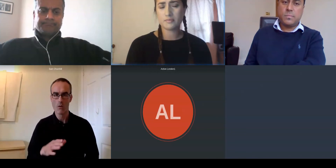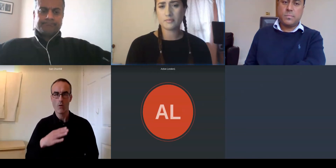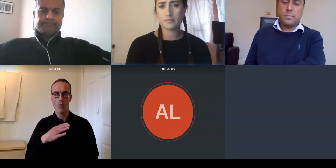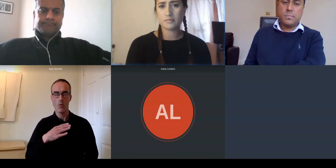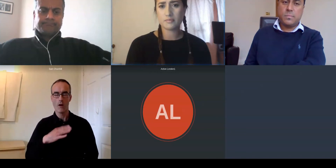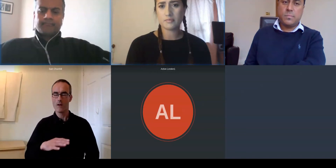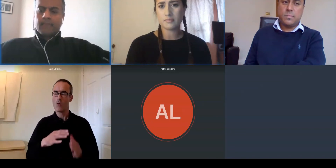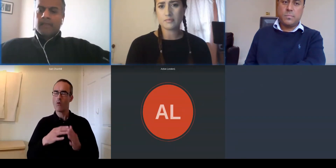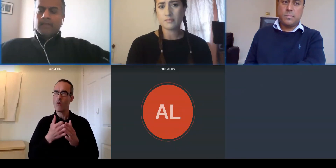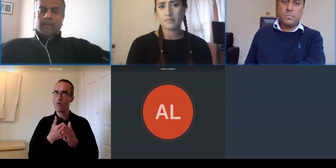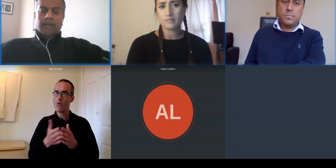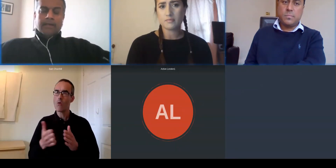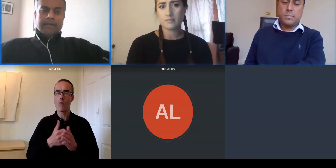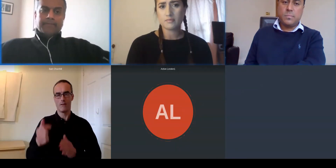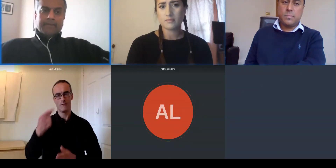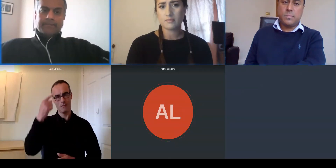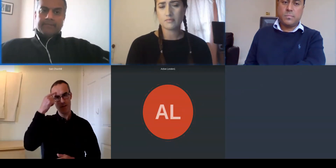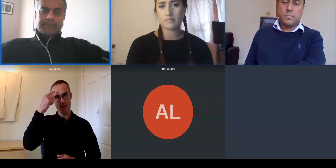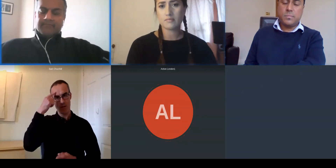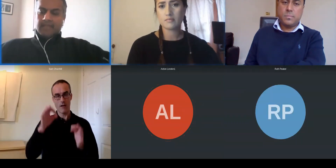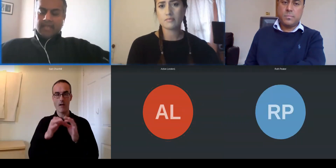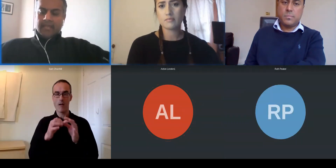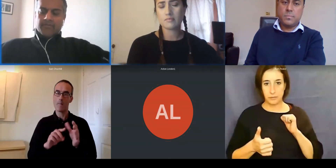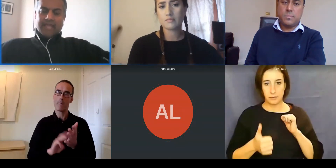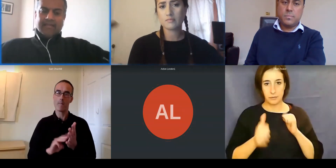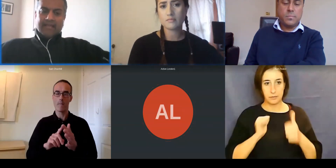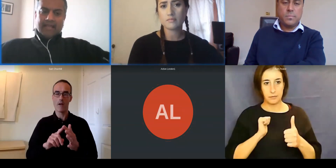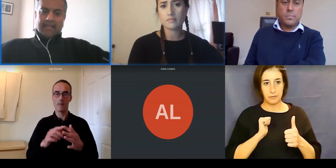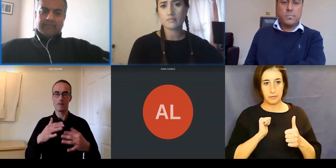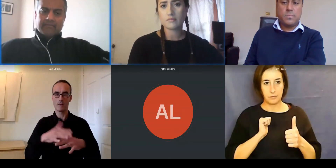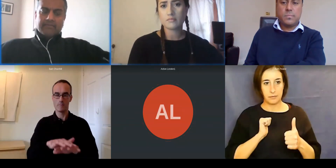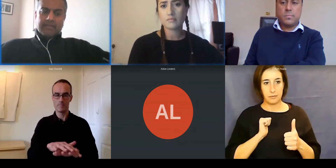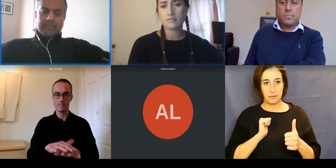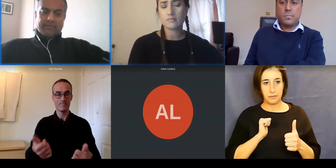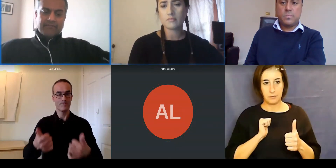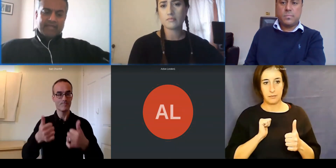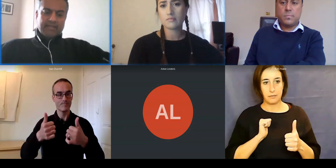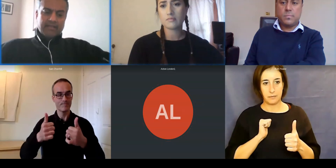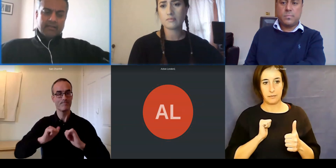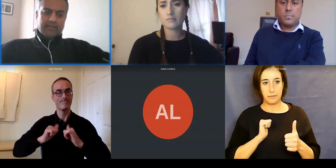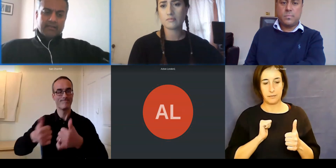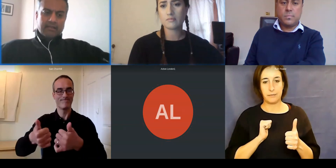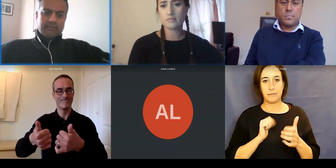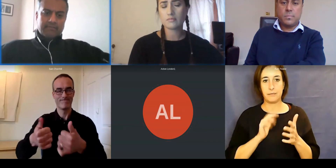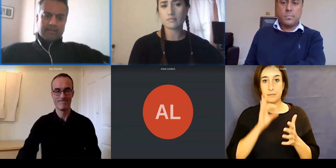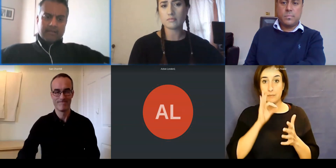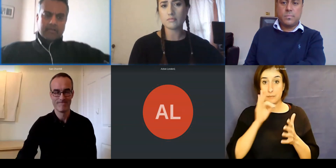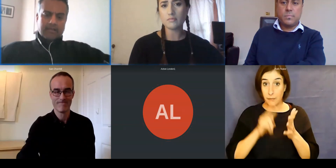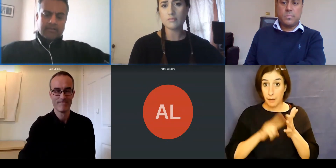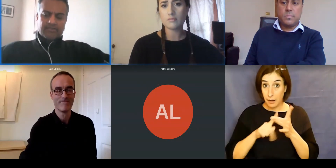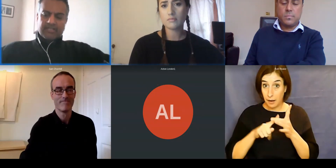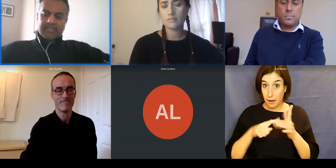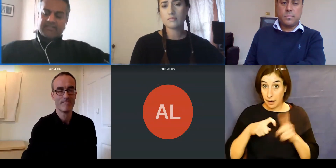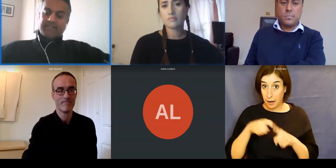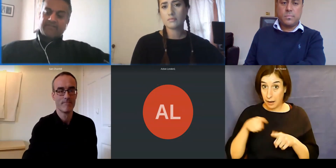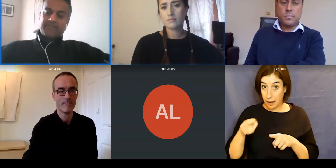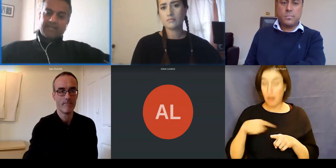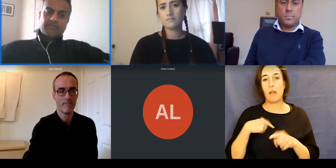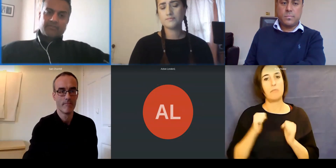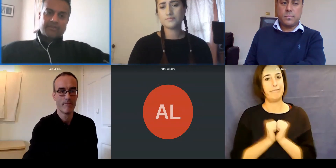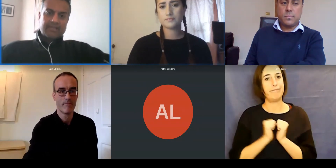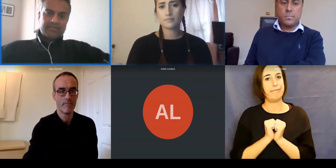Definitely, Nick. Yeah, you know, echo that. I you know, we've made a concerted effort